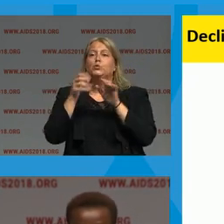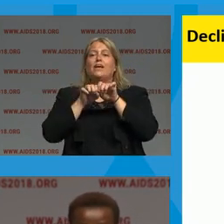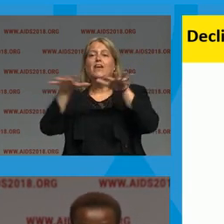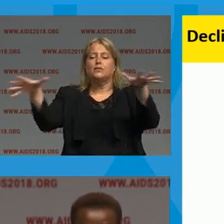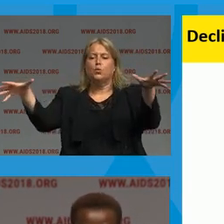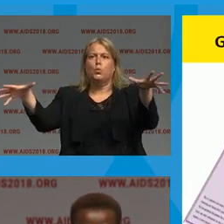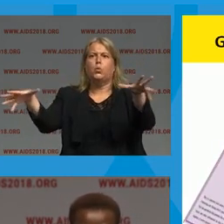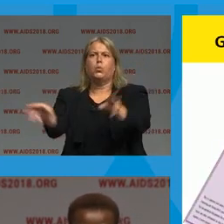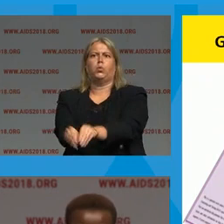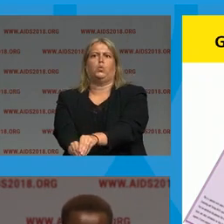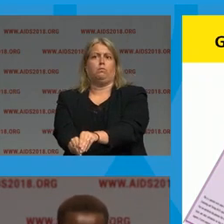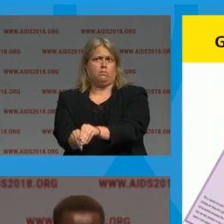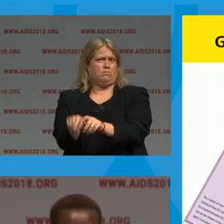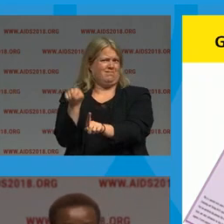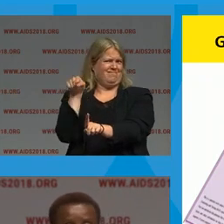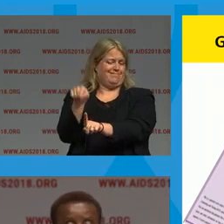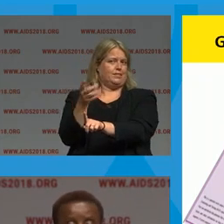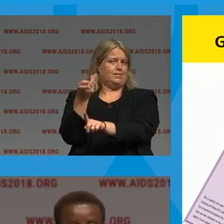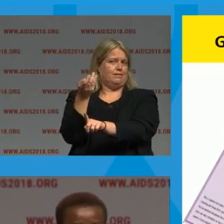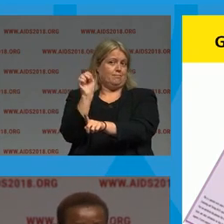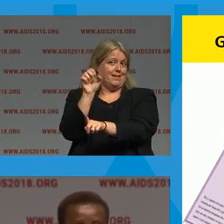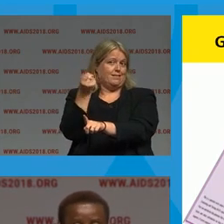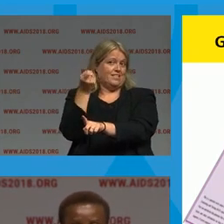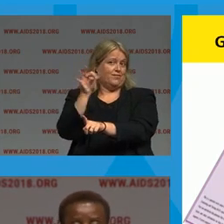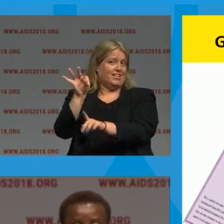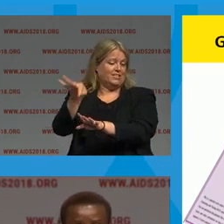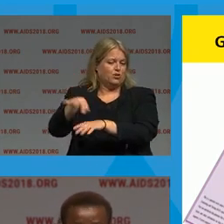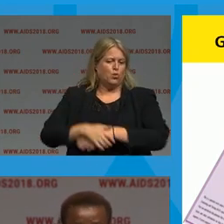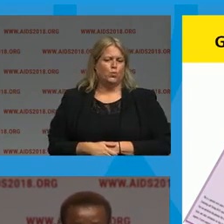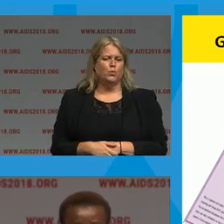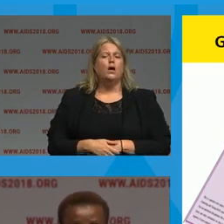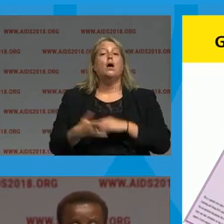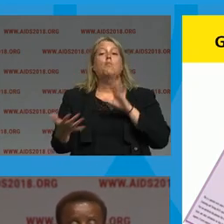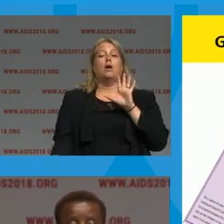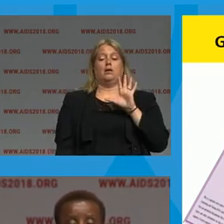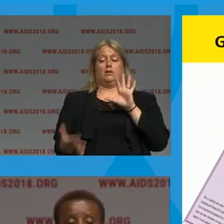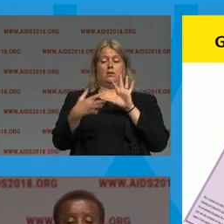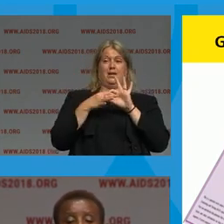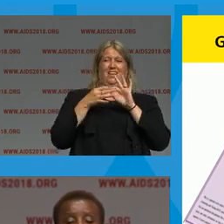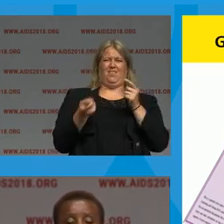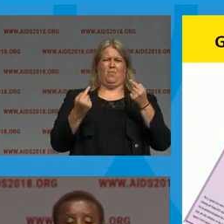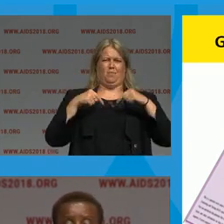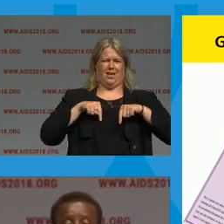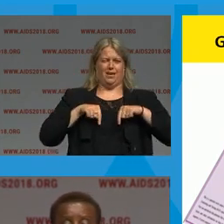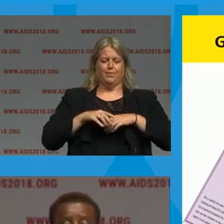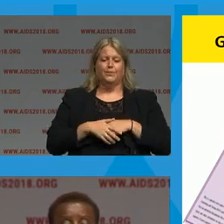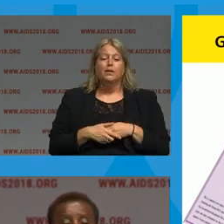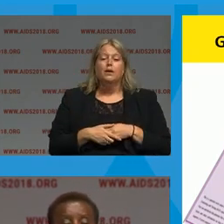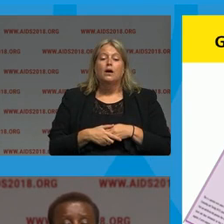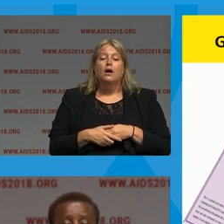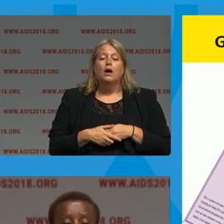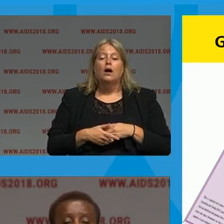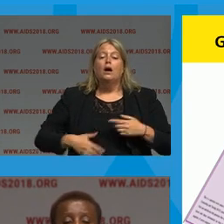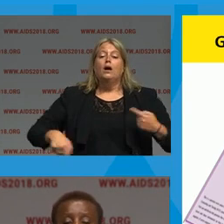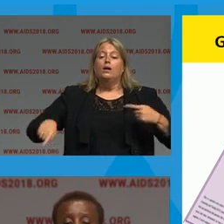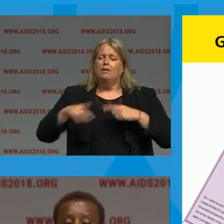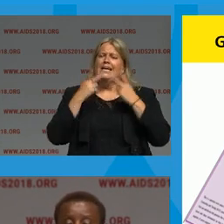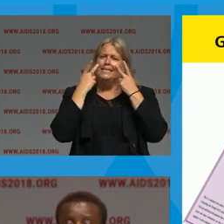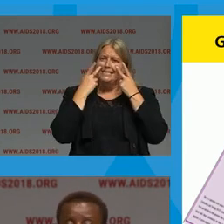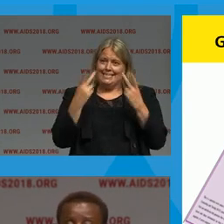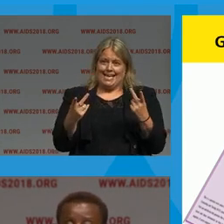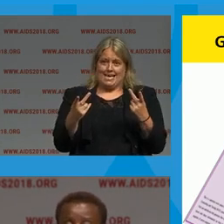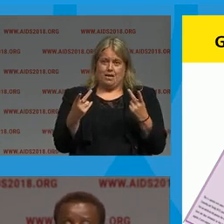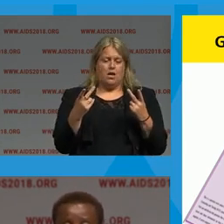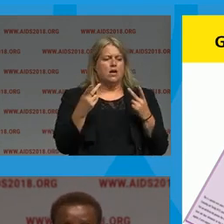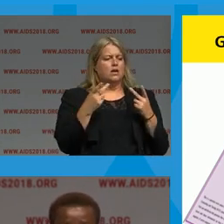such as San Francisco. But going back to basics, is that we have also seen that sometimes we